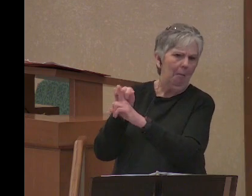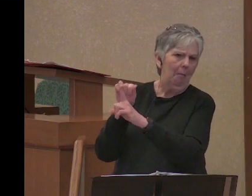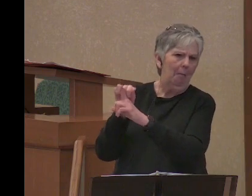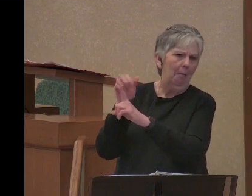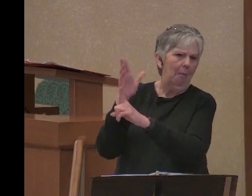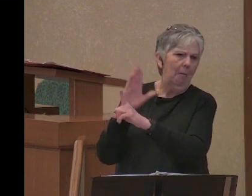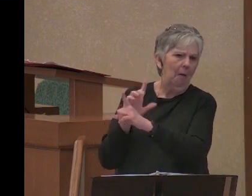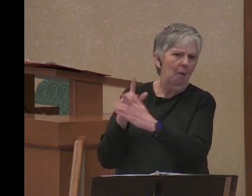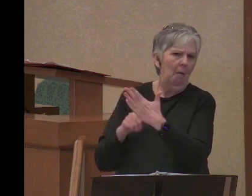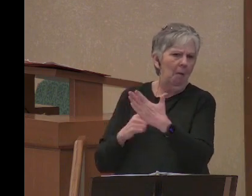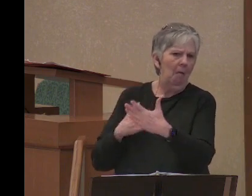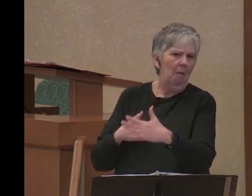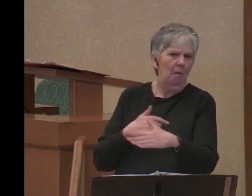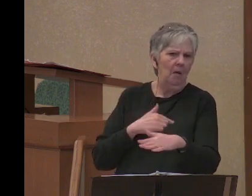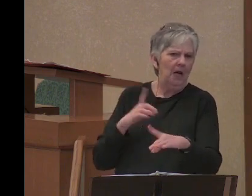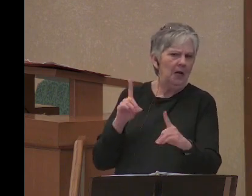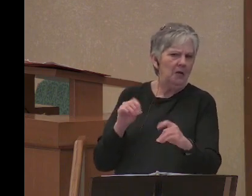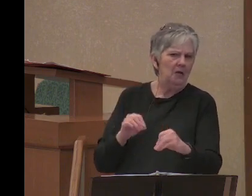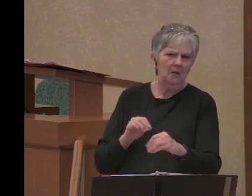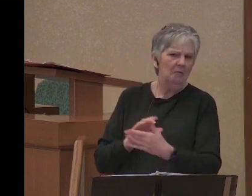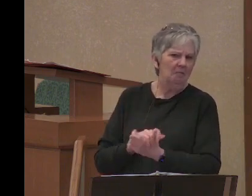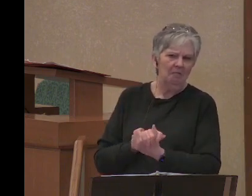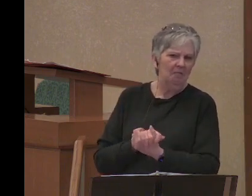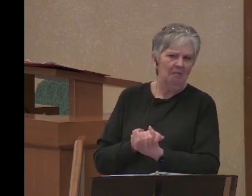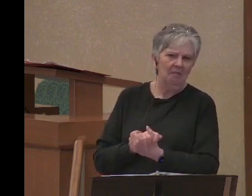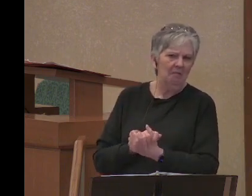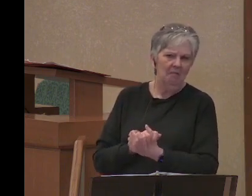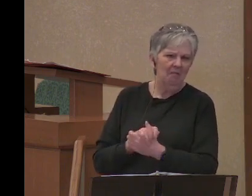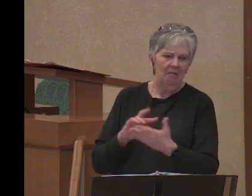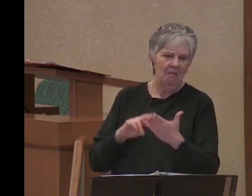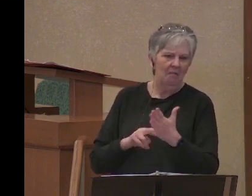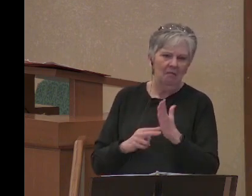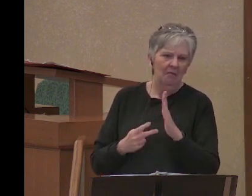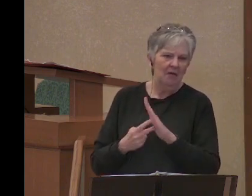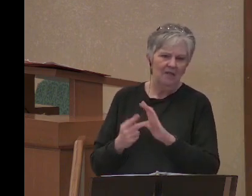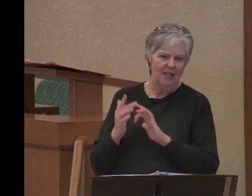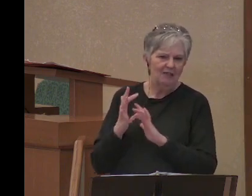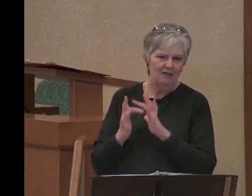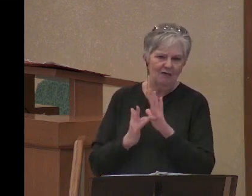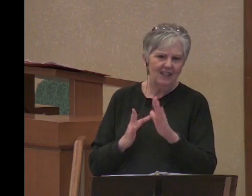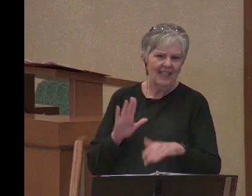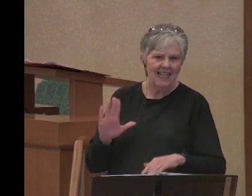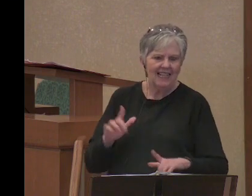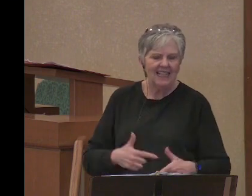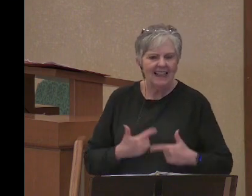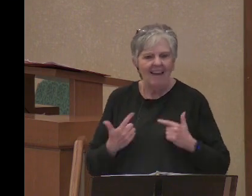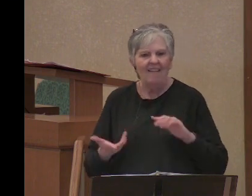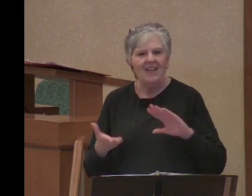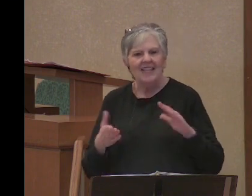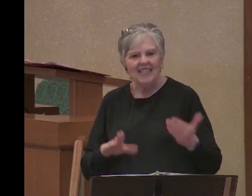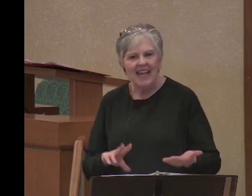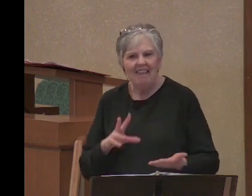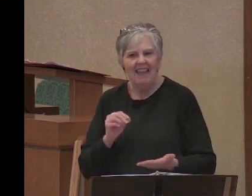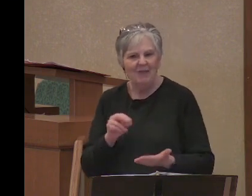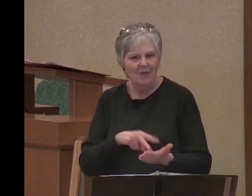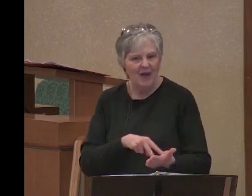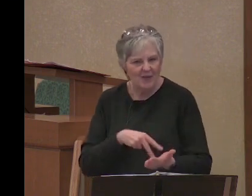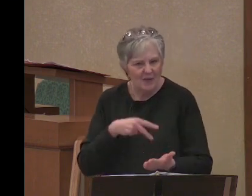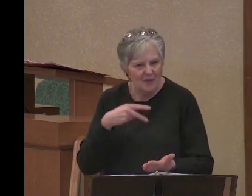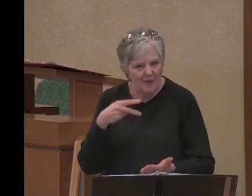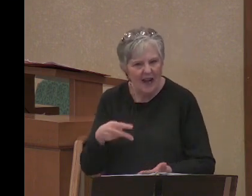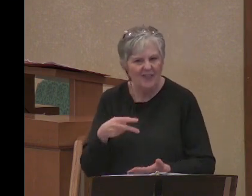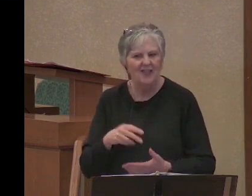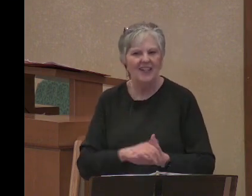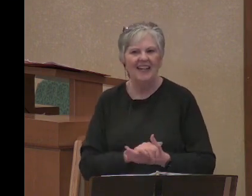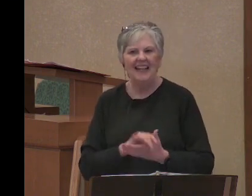are not doing, and remember the purpose of Jesus' life and death and resurrection.